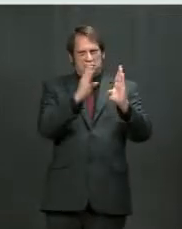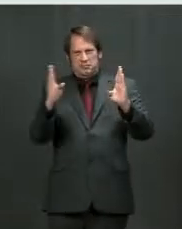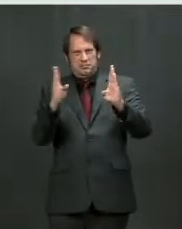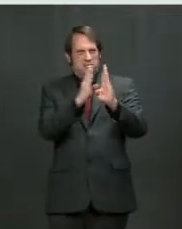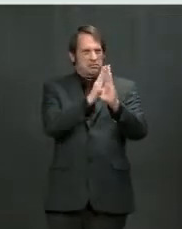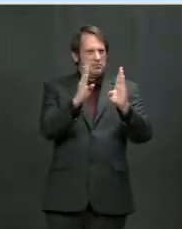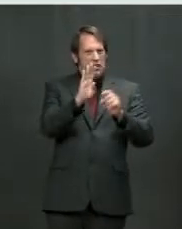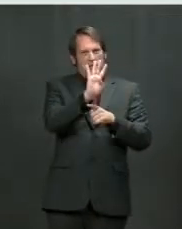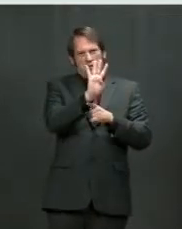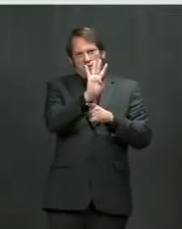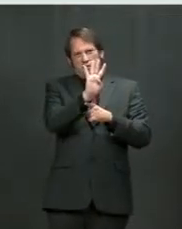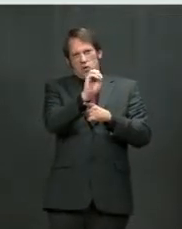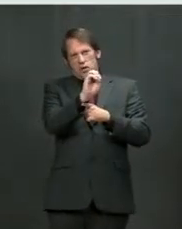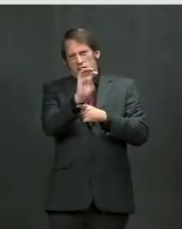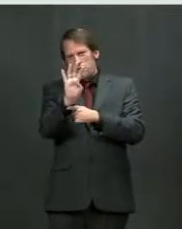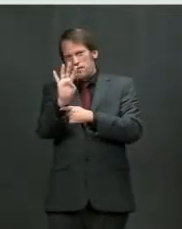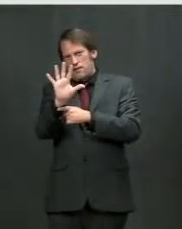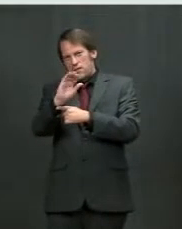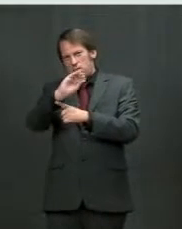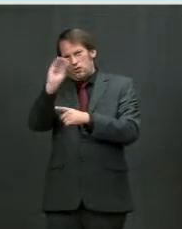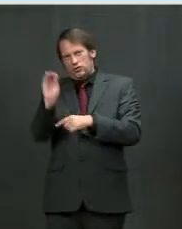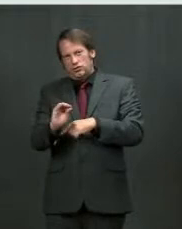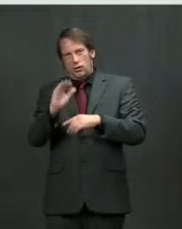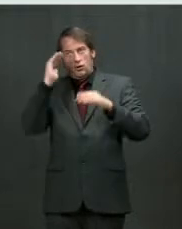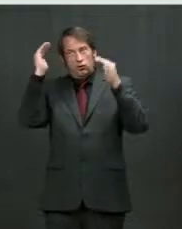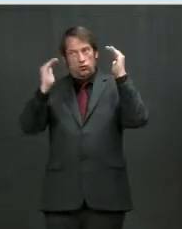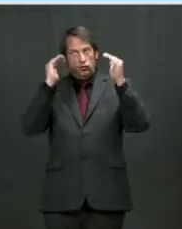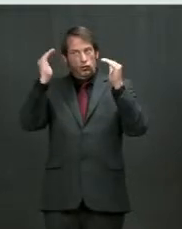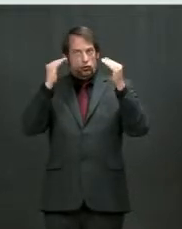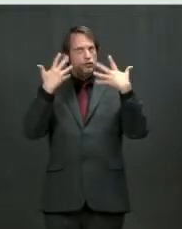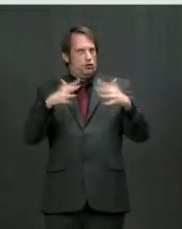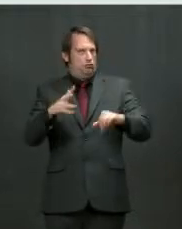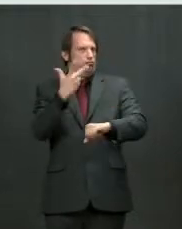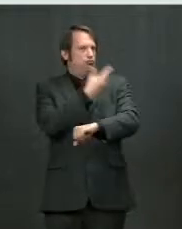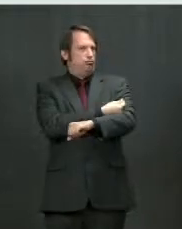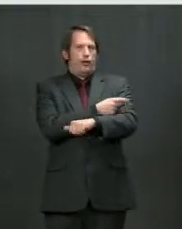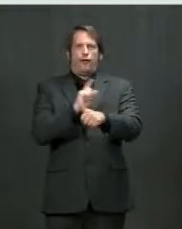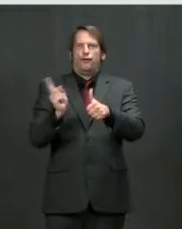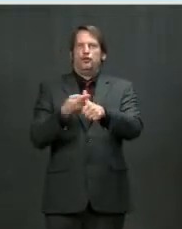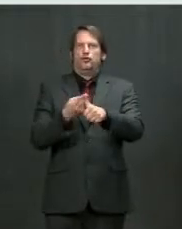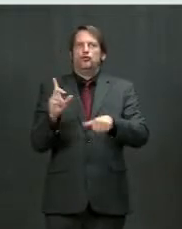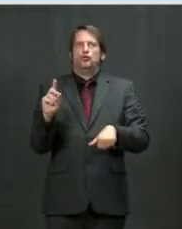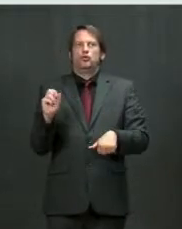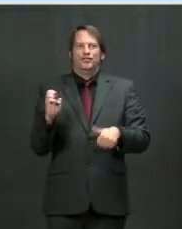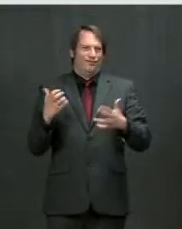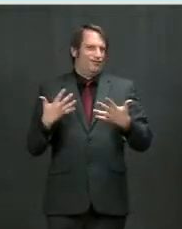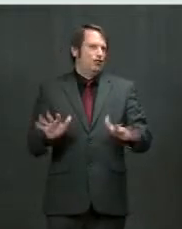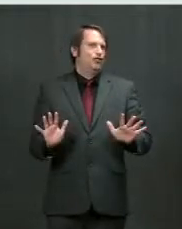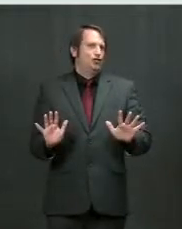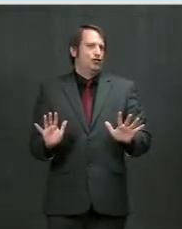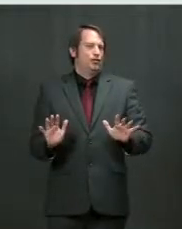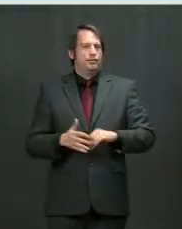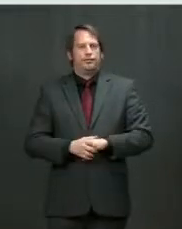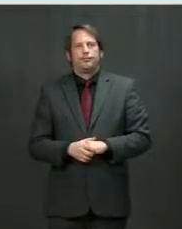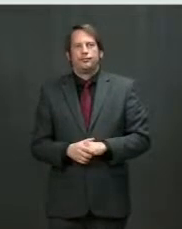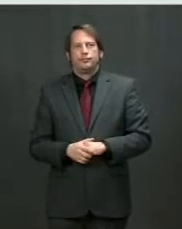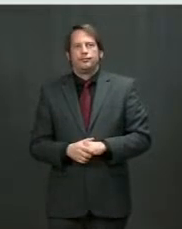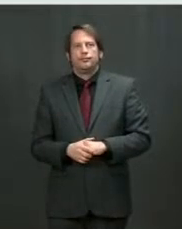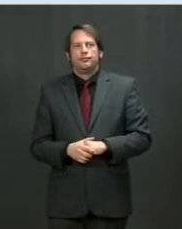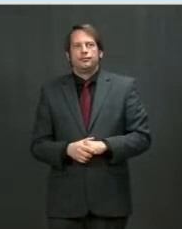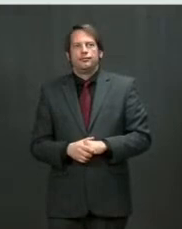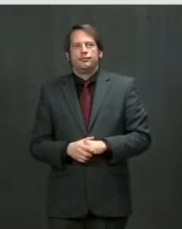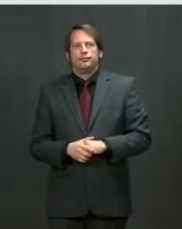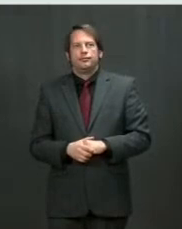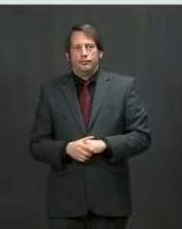of adults in the U.S. that have had their first vaccine, which means sometime likely this month, over the next couple of weeks, we're going to get to about